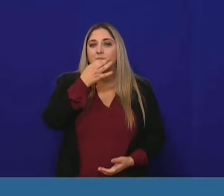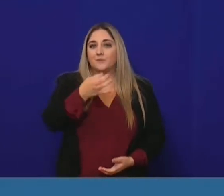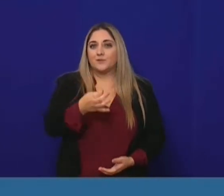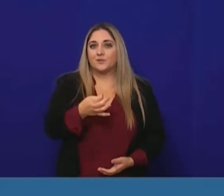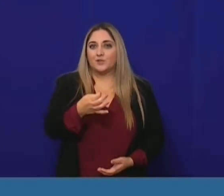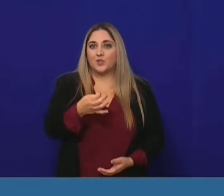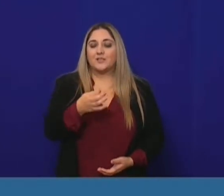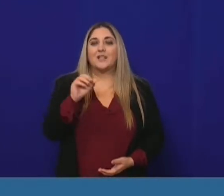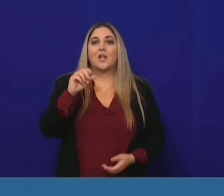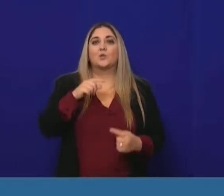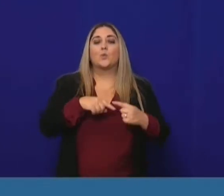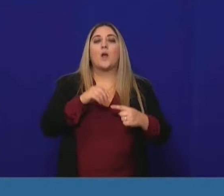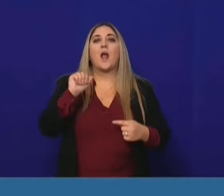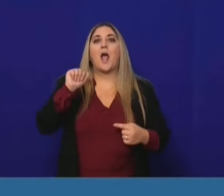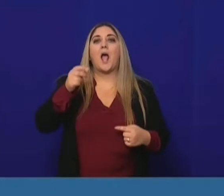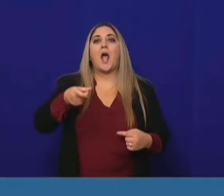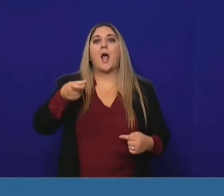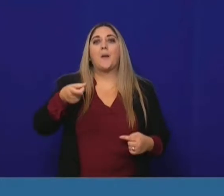alert app. You said that